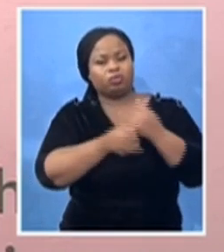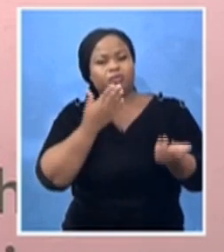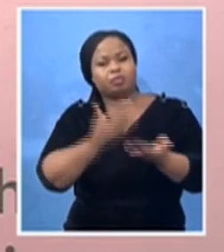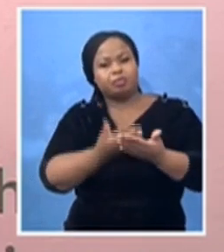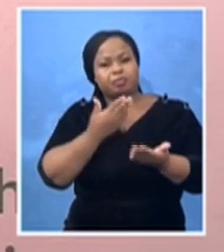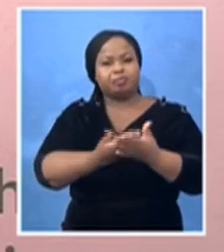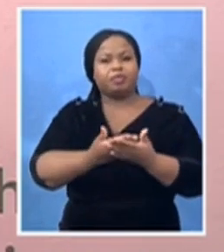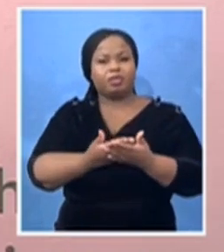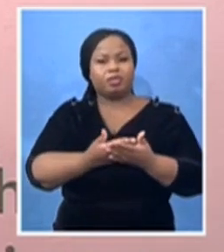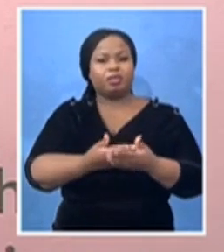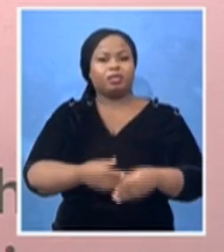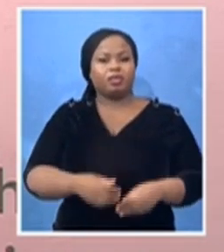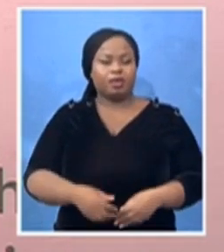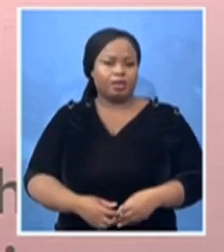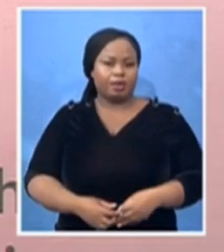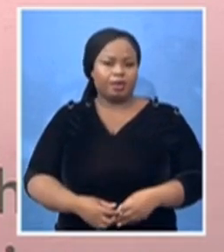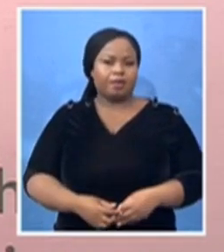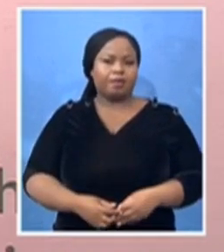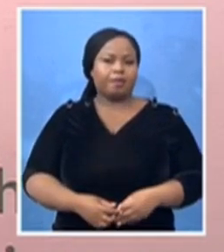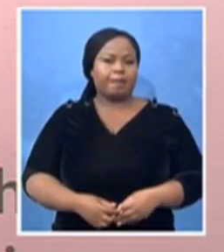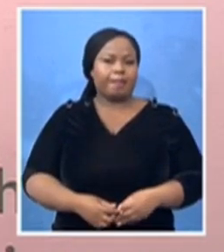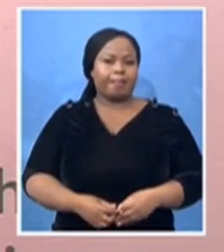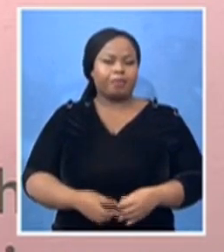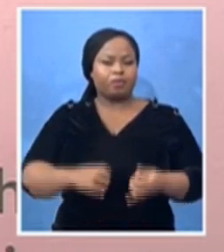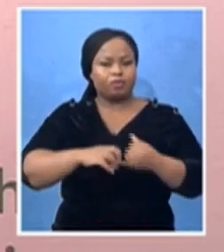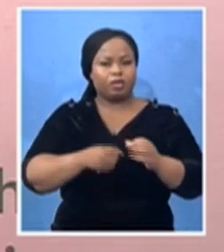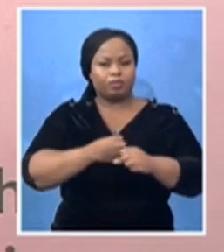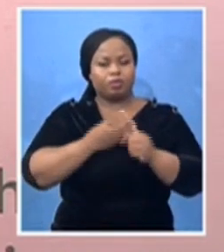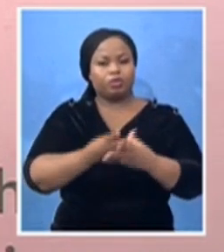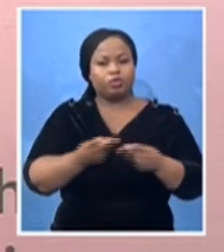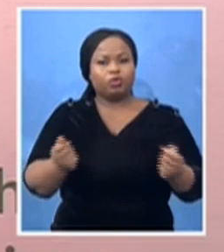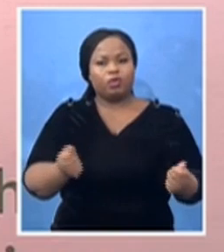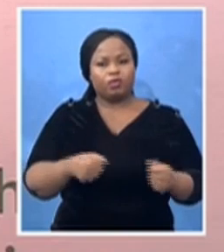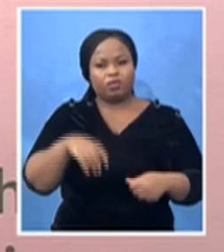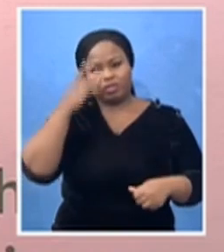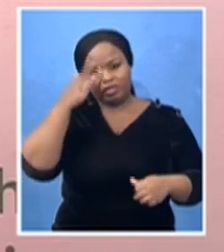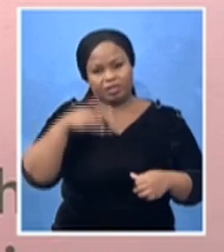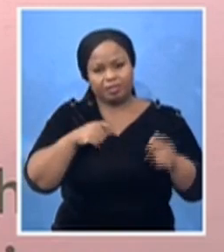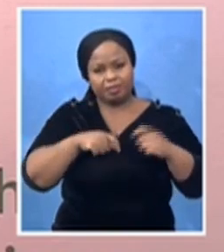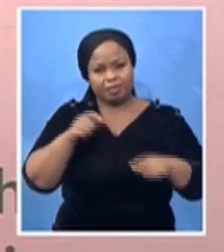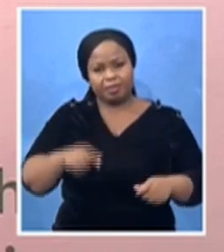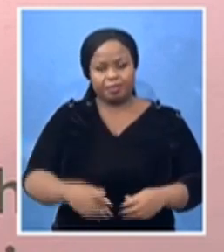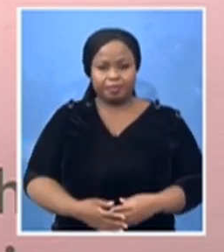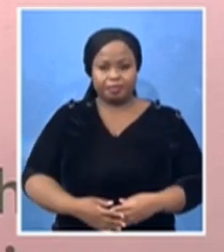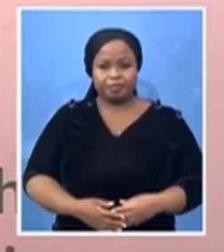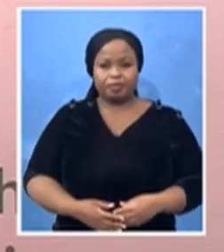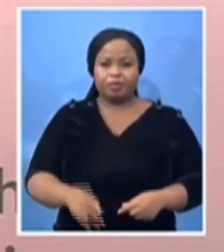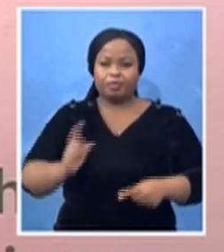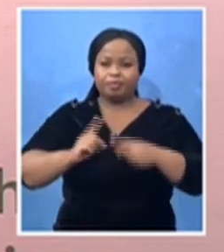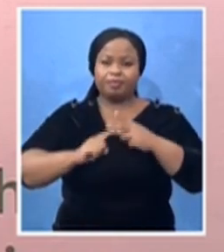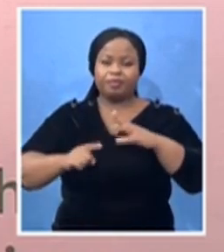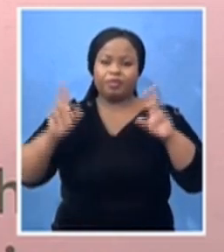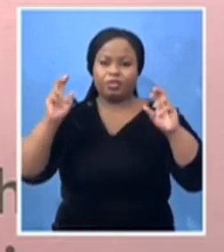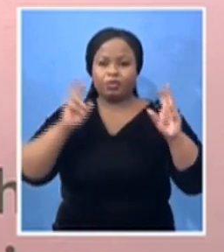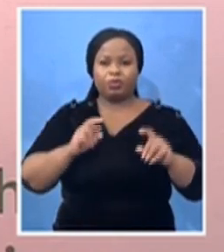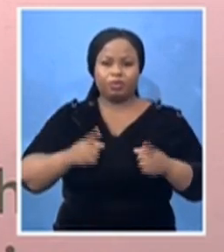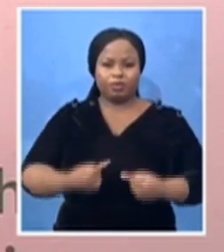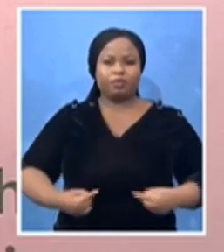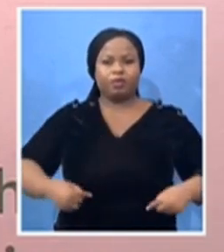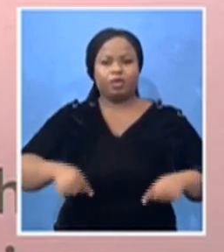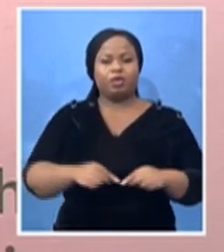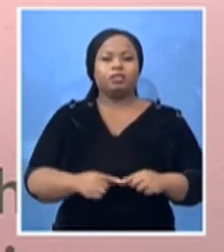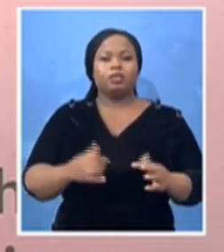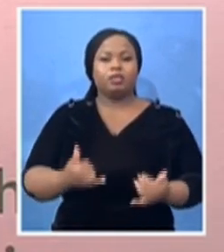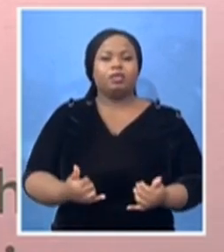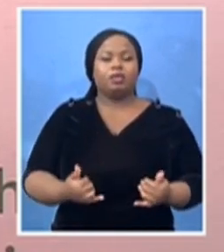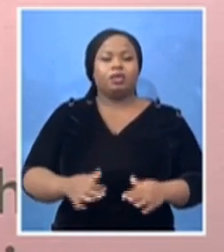all our patients. So all of those issues are for us very important issues, and we